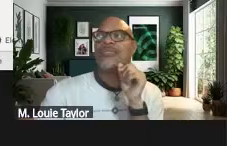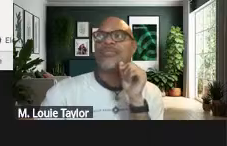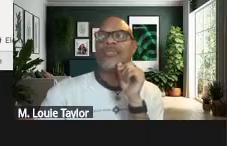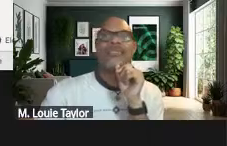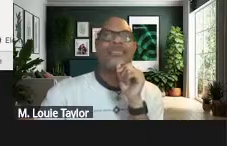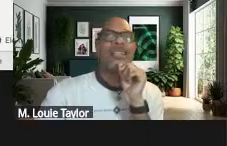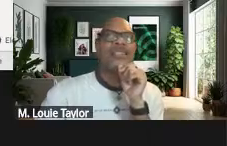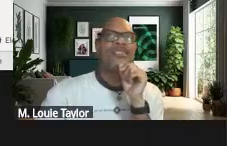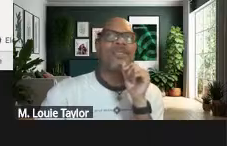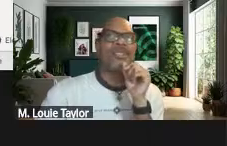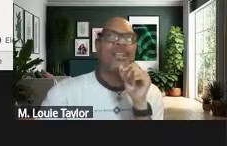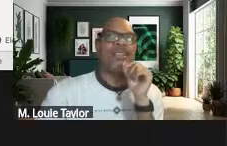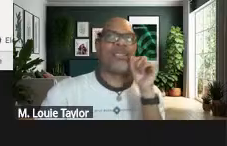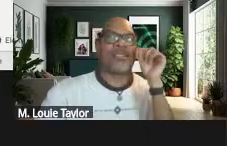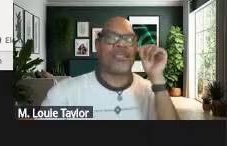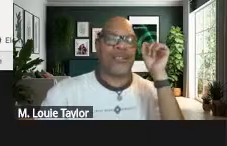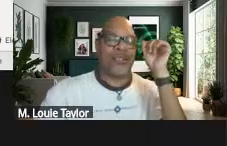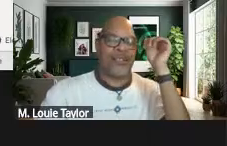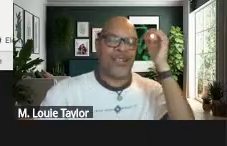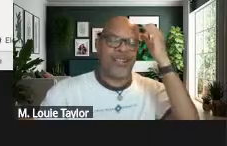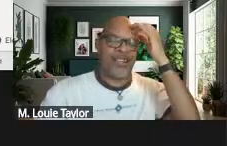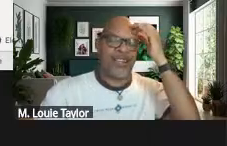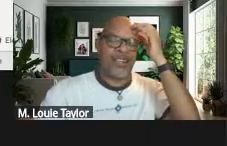there. So it says,